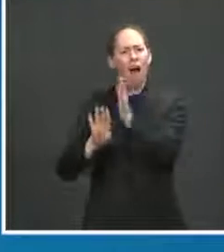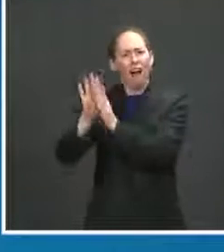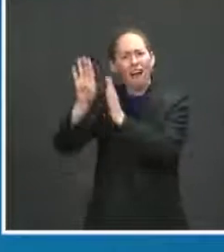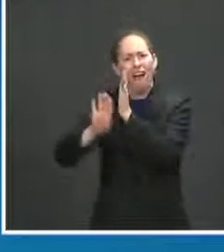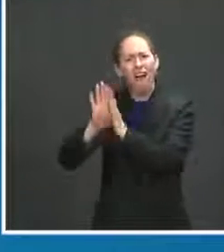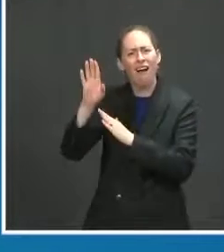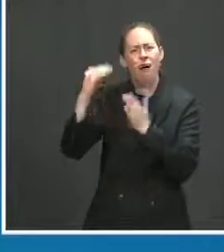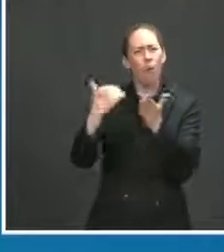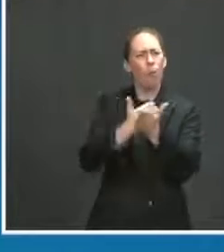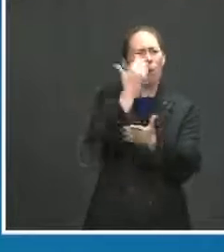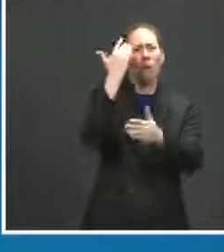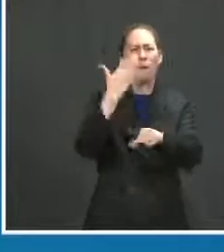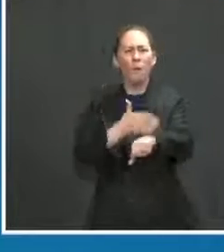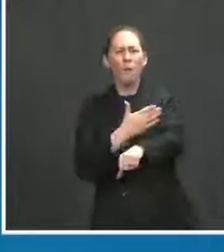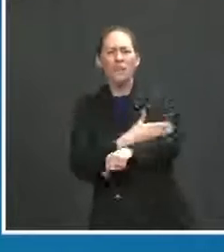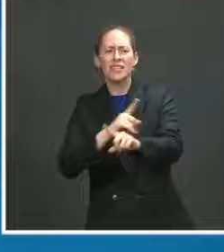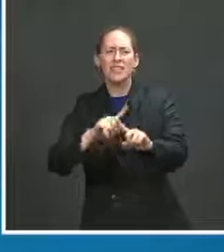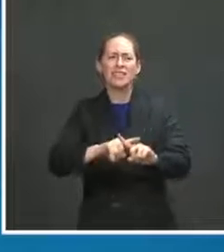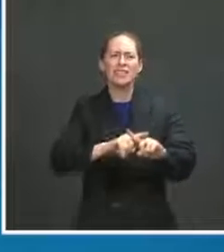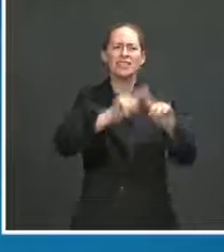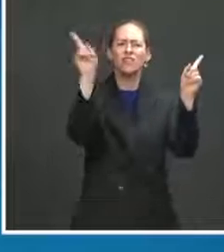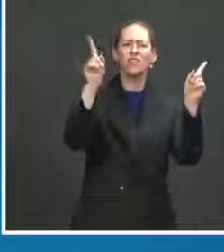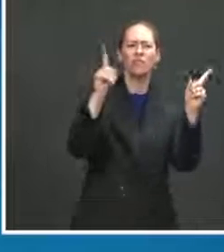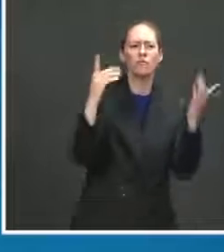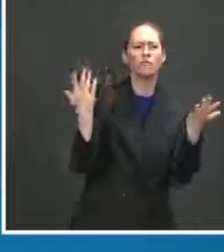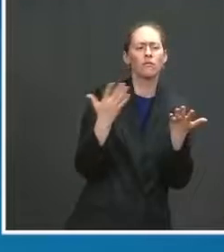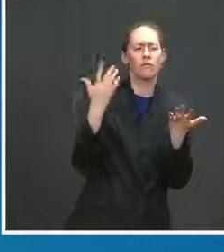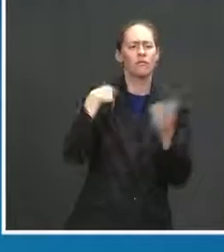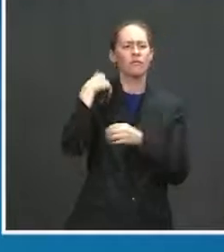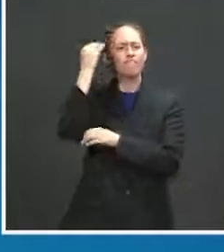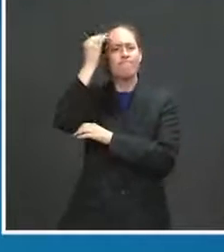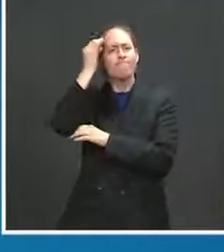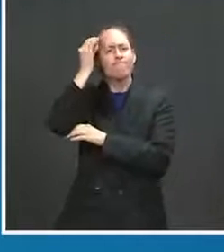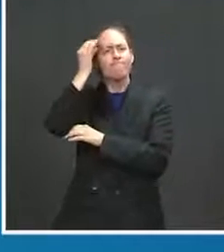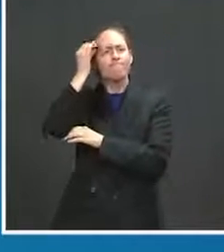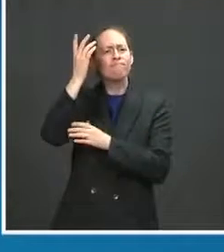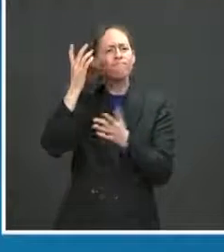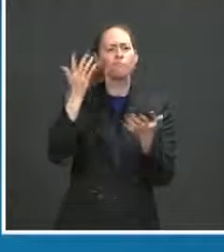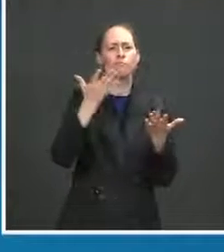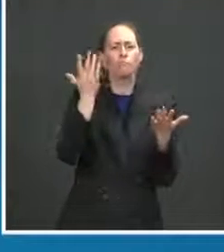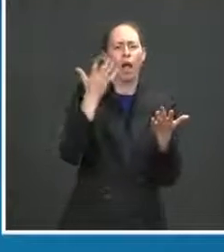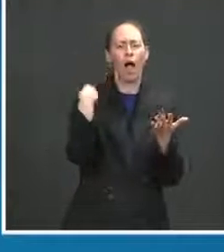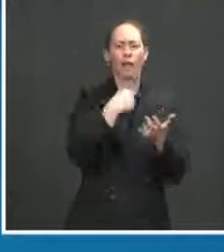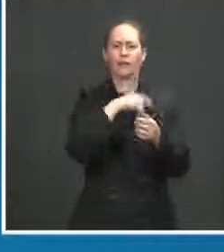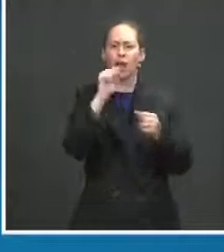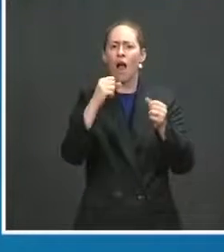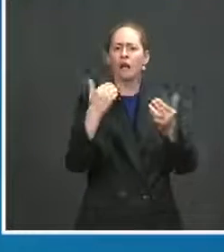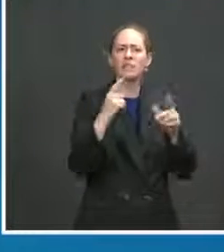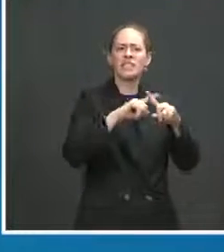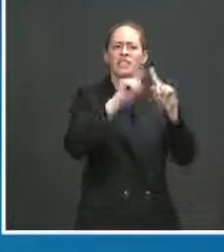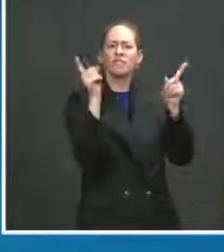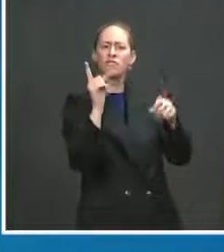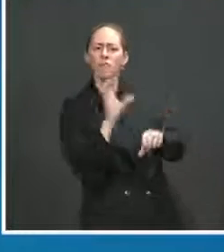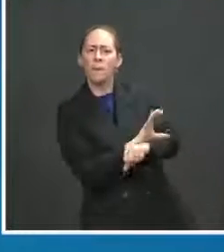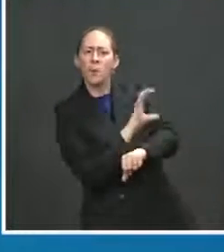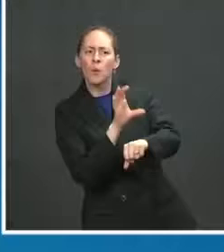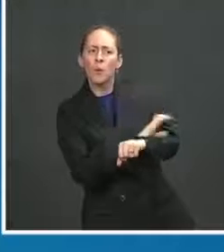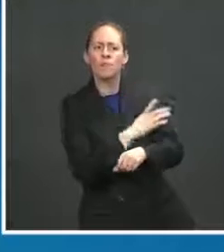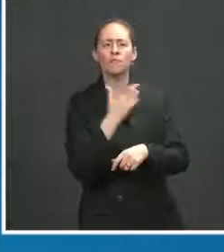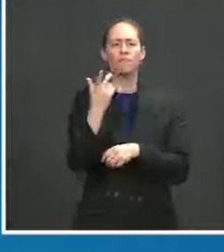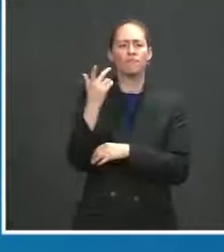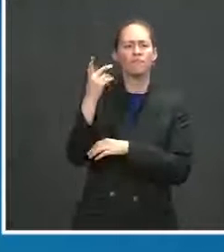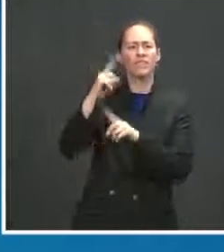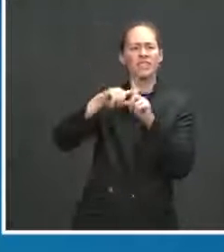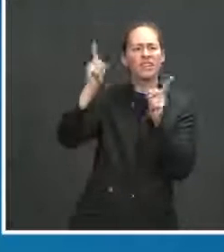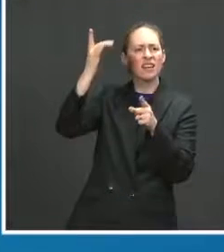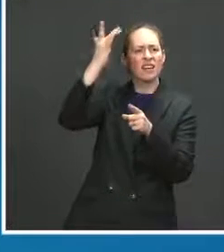learning. Things like quantum computing and artificial intelligence and robotics, and things that will put